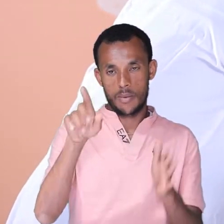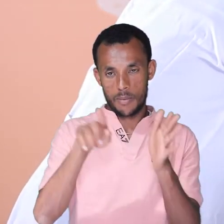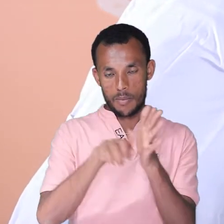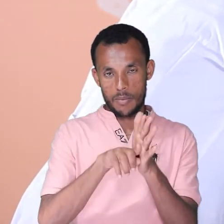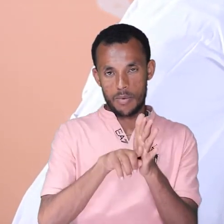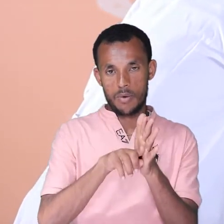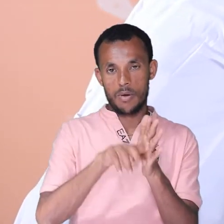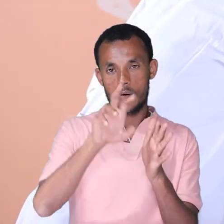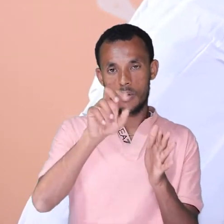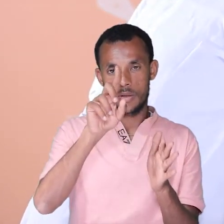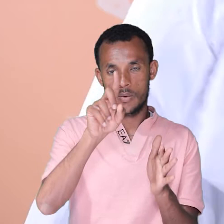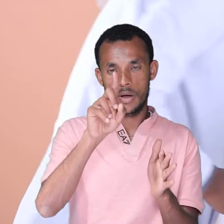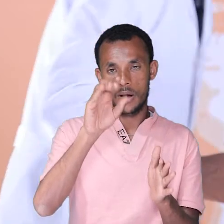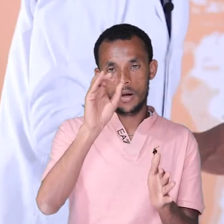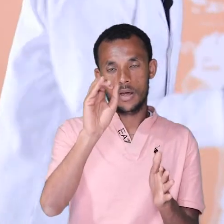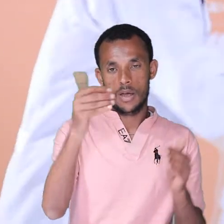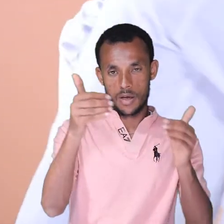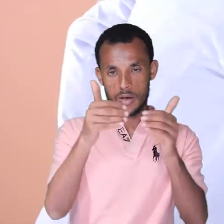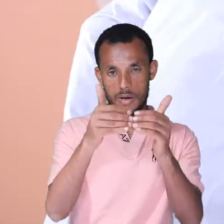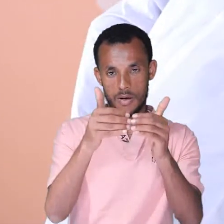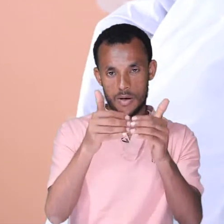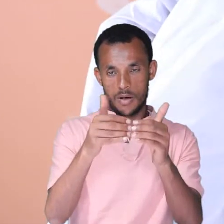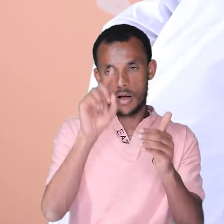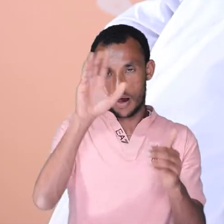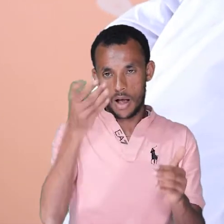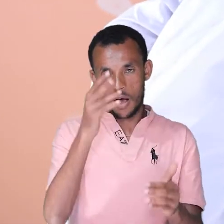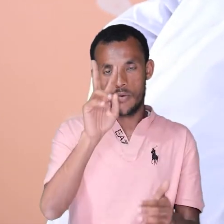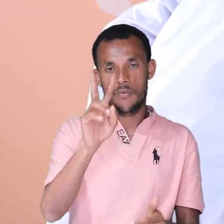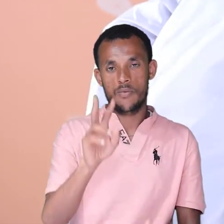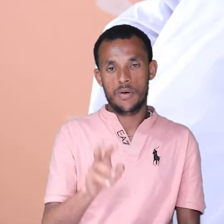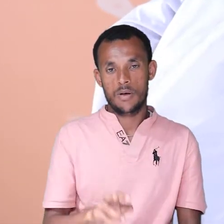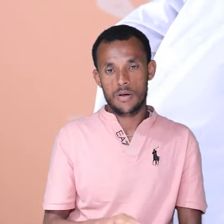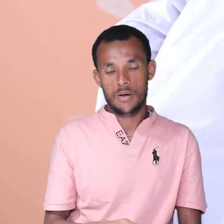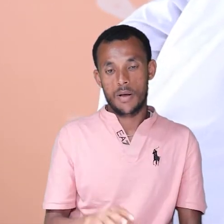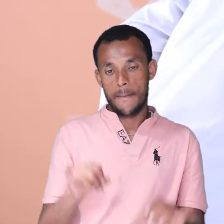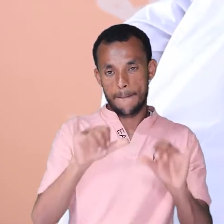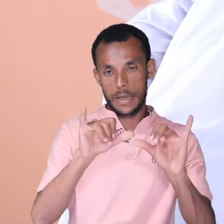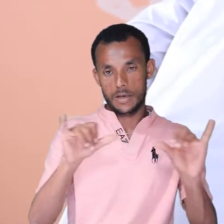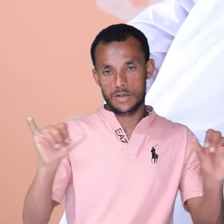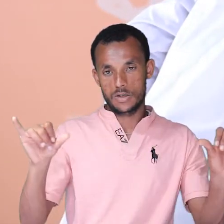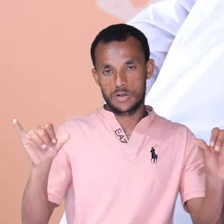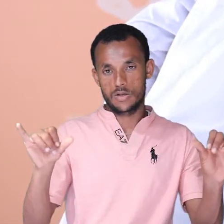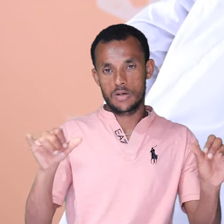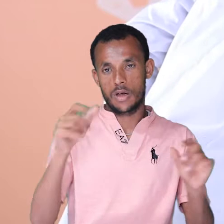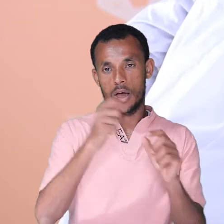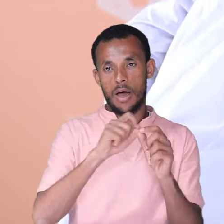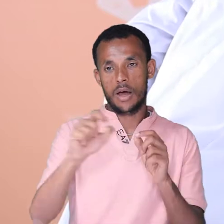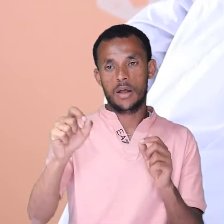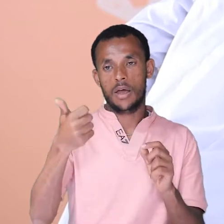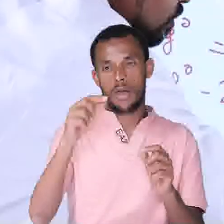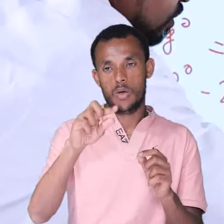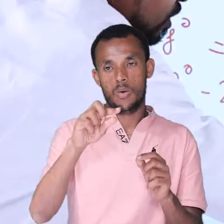minus 21 degree equals half of measures of arc